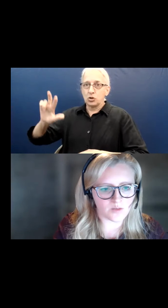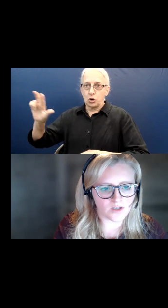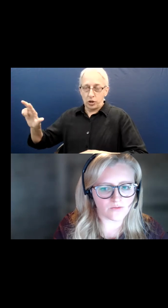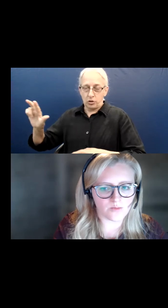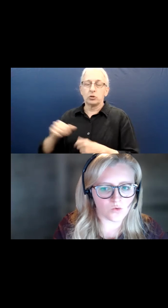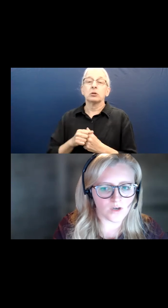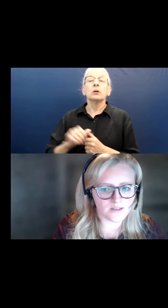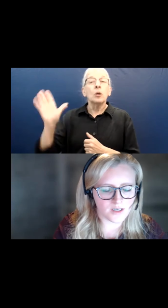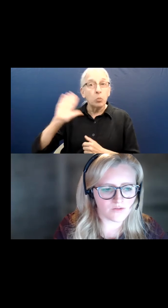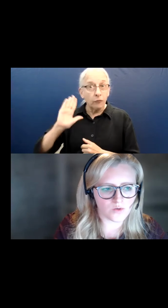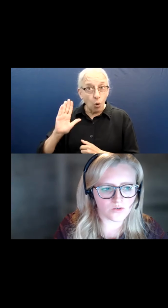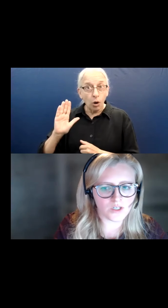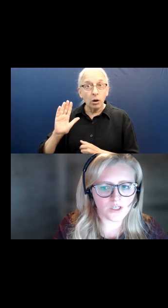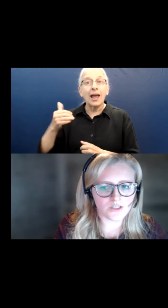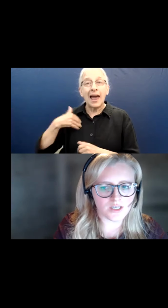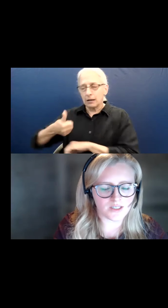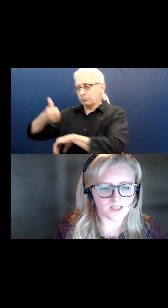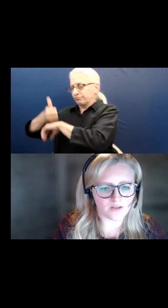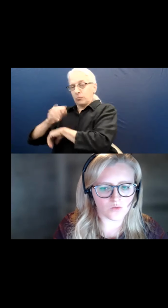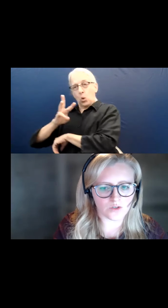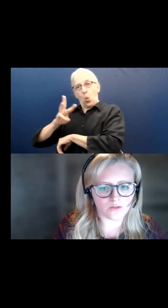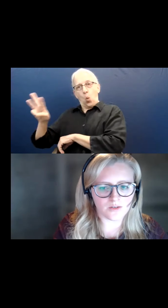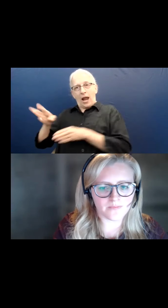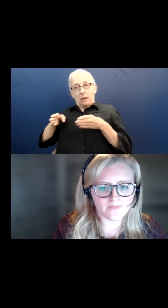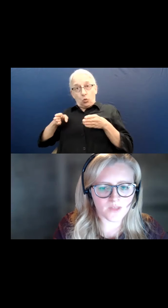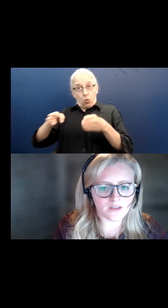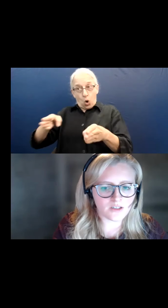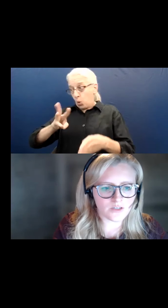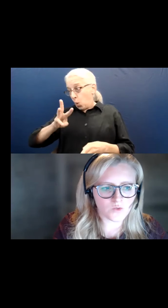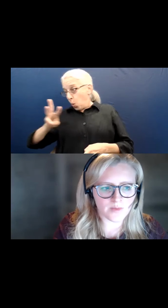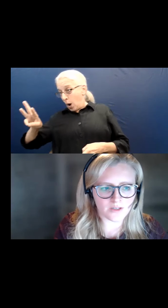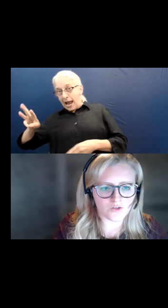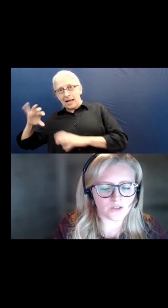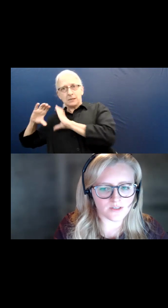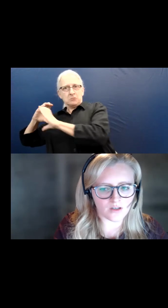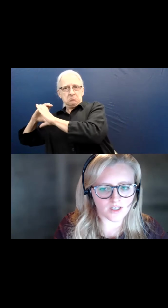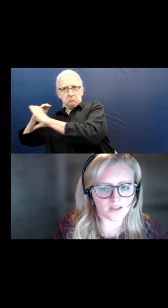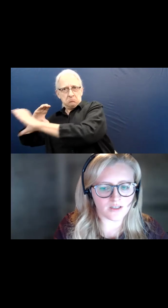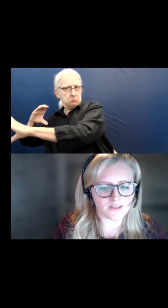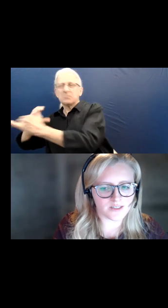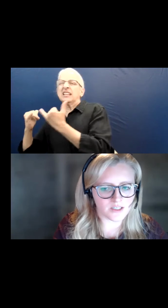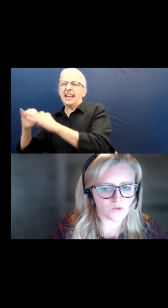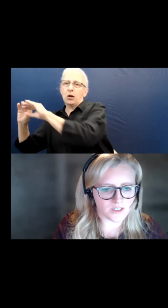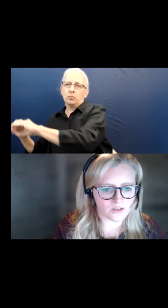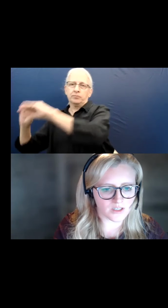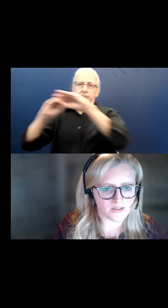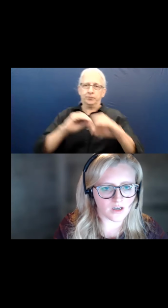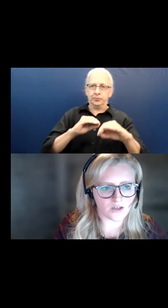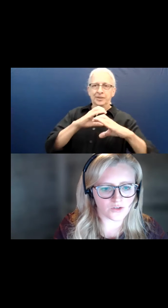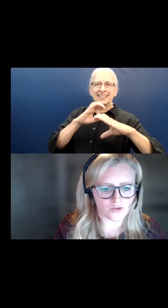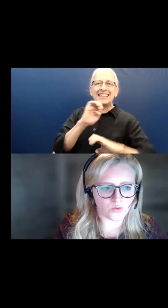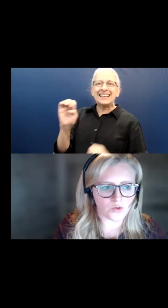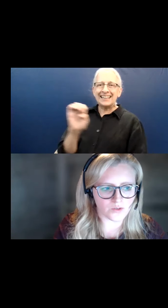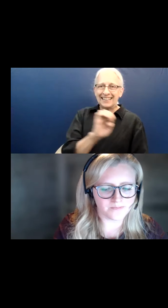sewer alignment from the west side of the road to the east side of the road. And that shift was made to consolidate existing